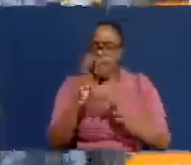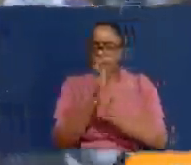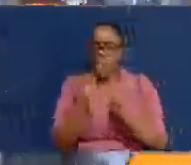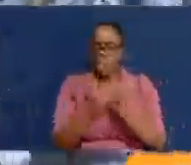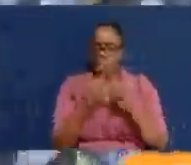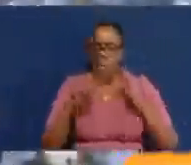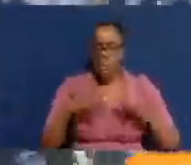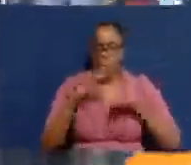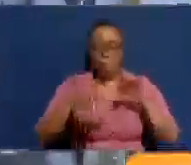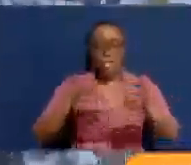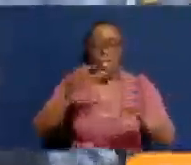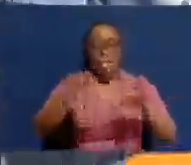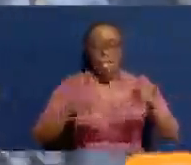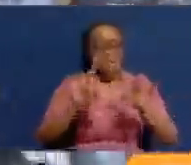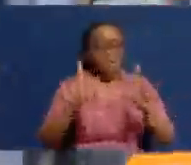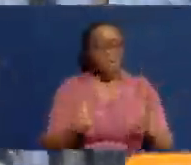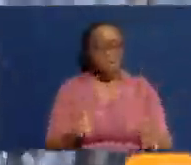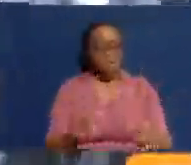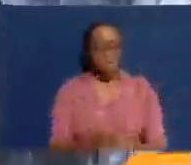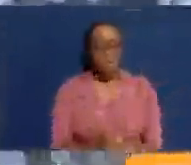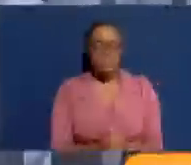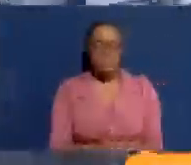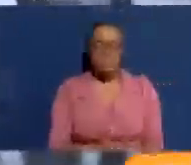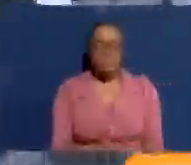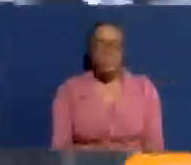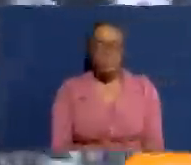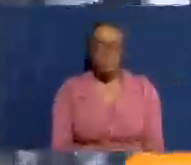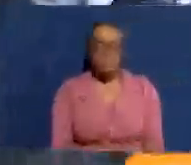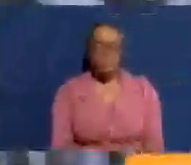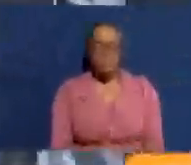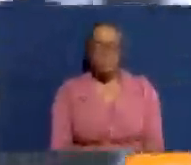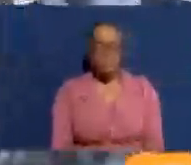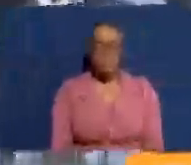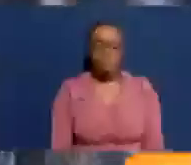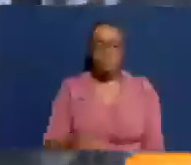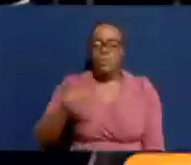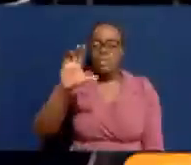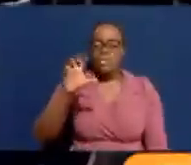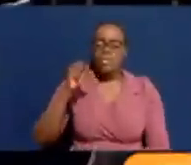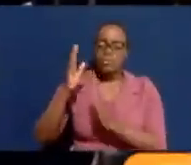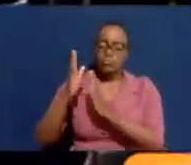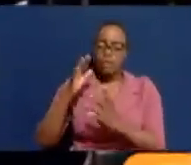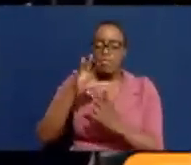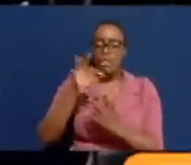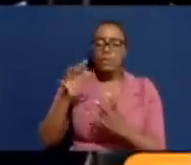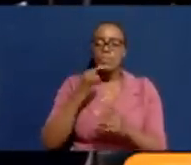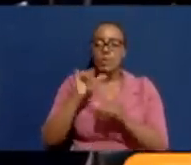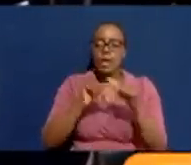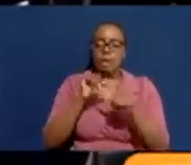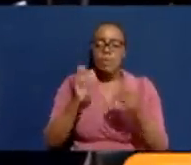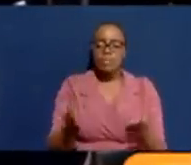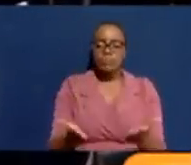Mm-hmm. Interior CS nominee also talking of